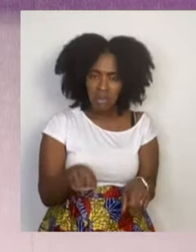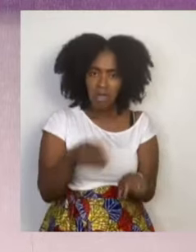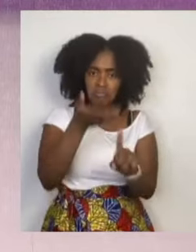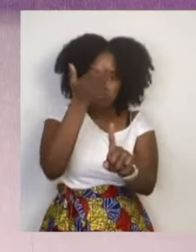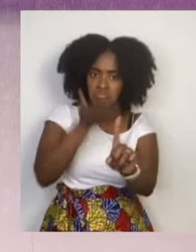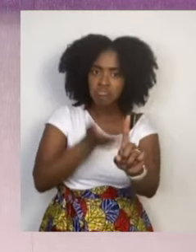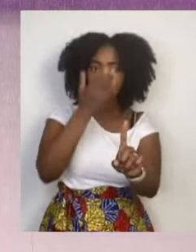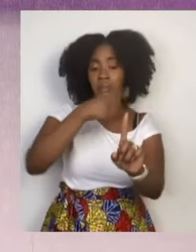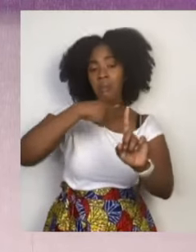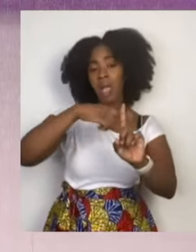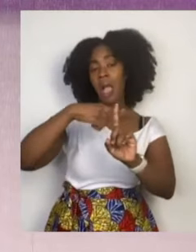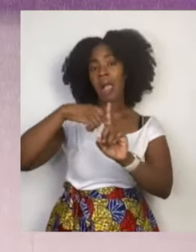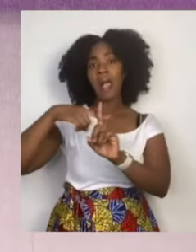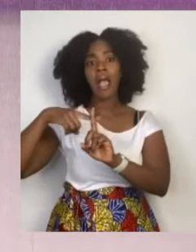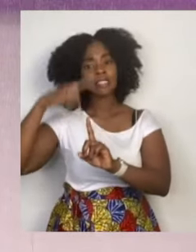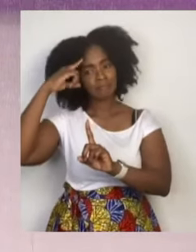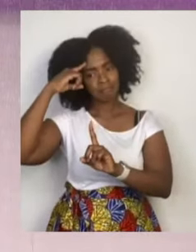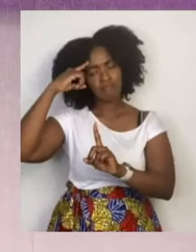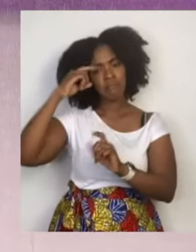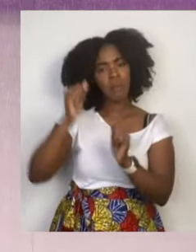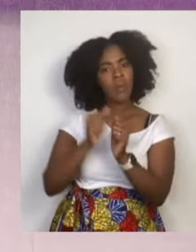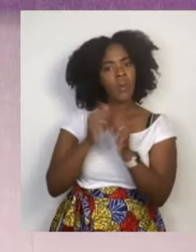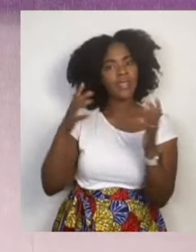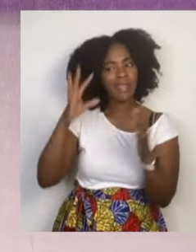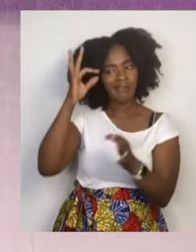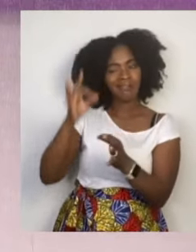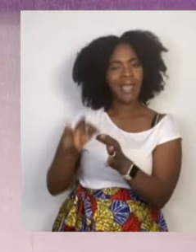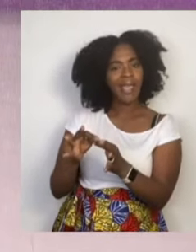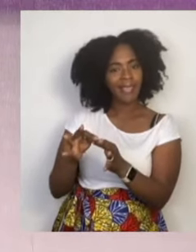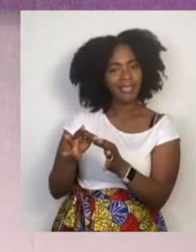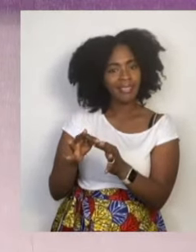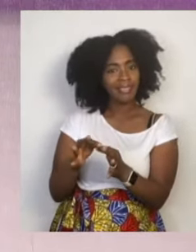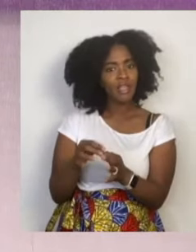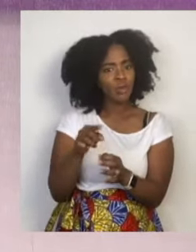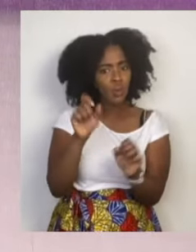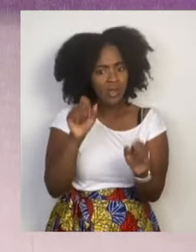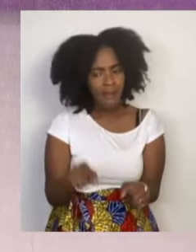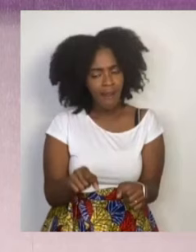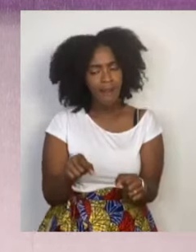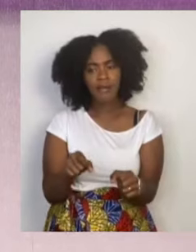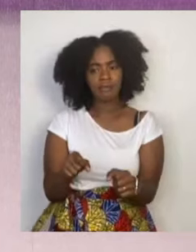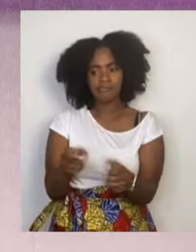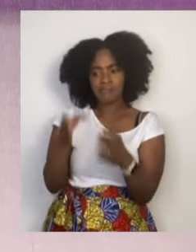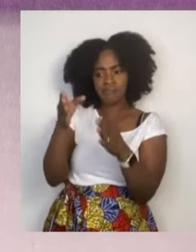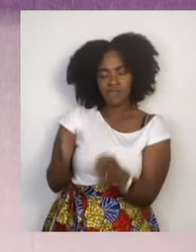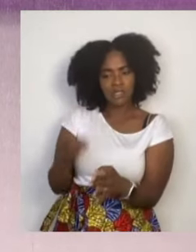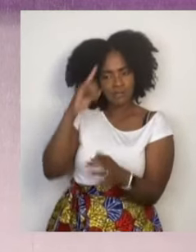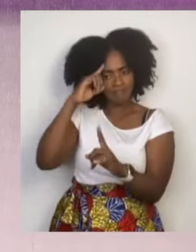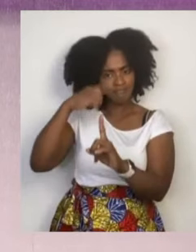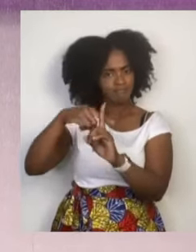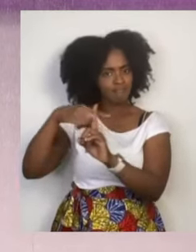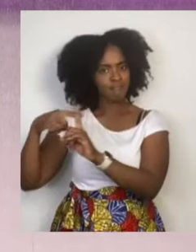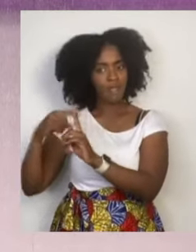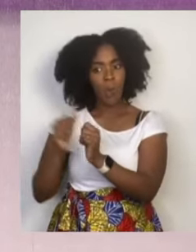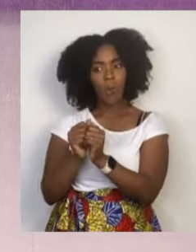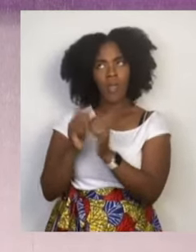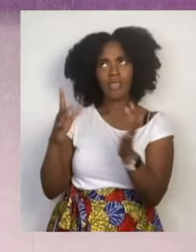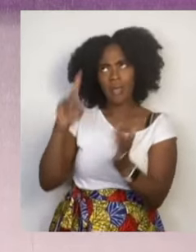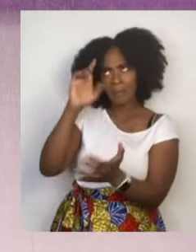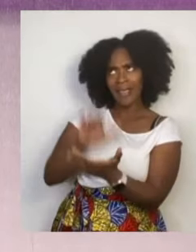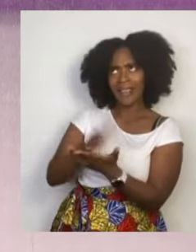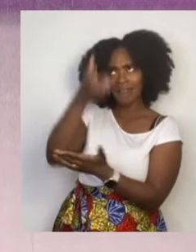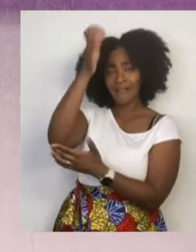You can be optimistic without even believing in God. So faith is not optimism. Faith also is